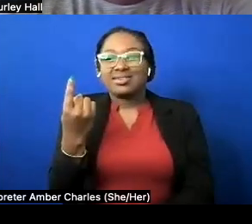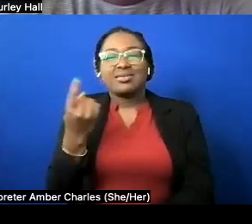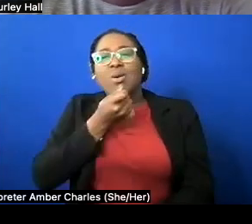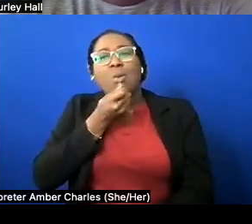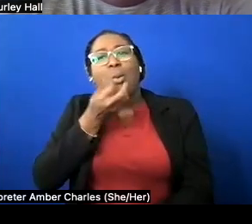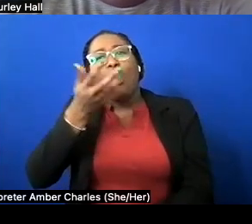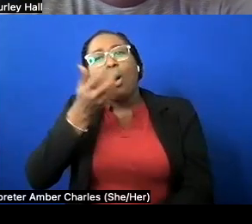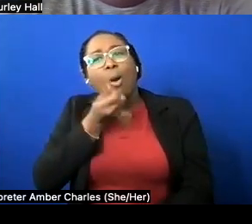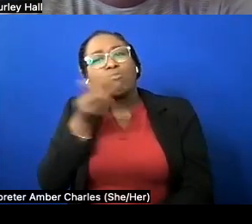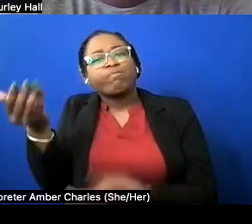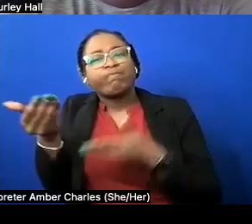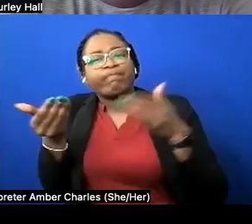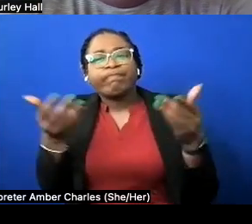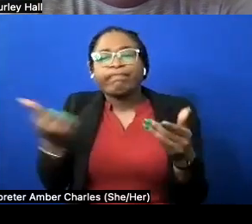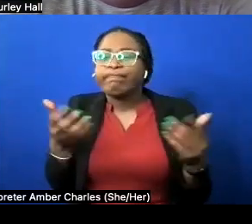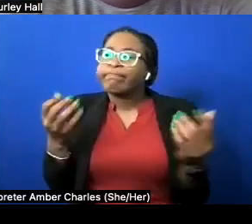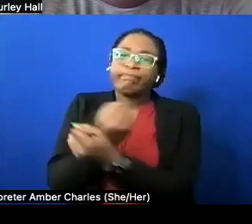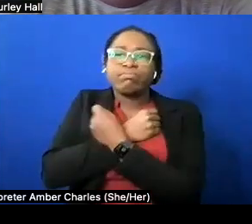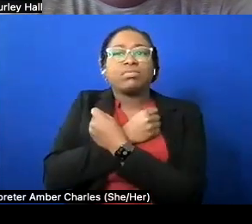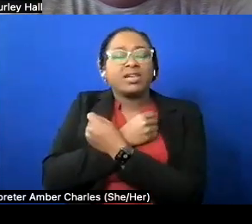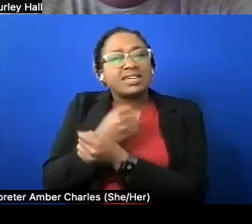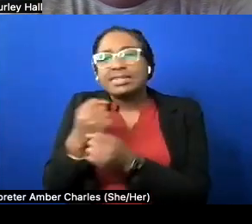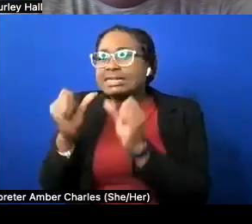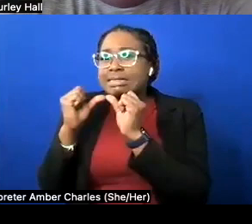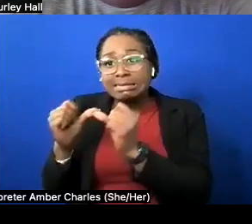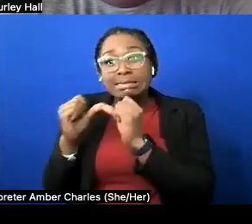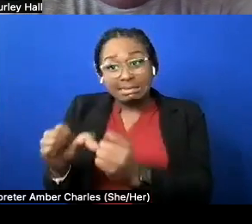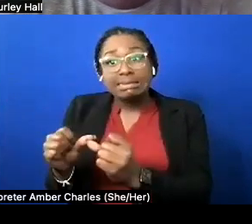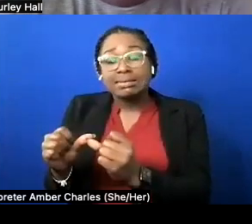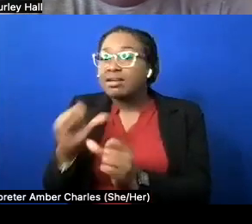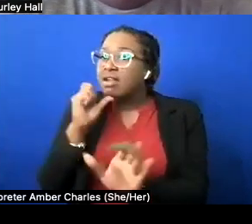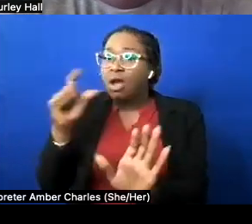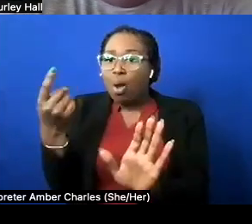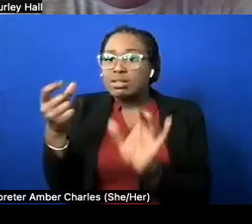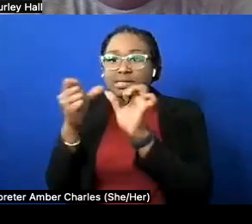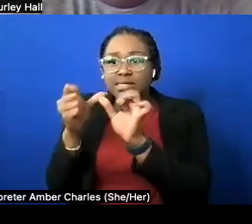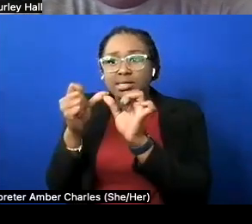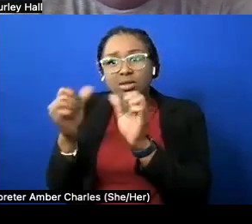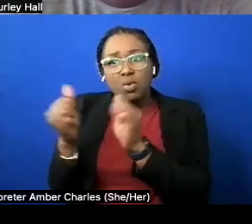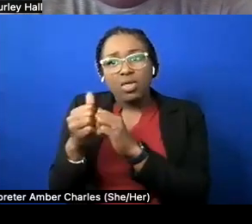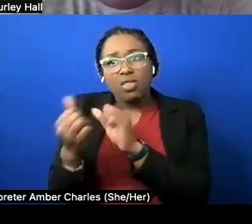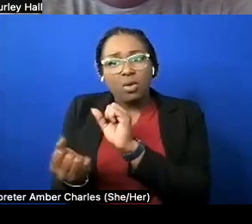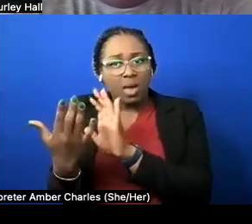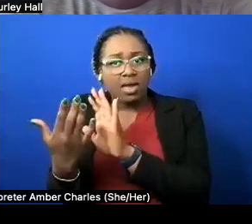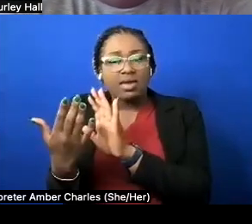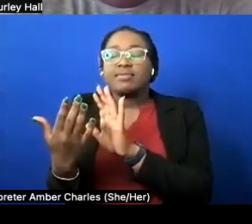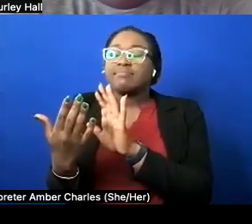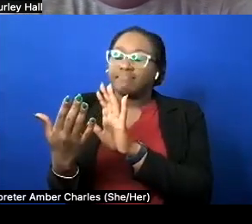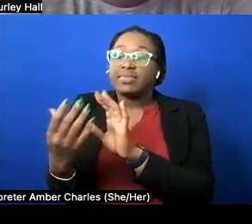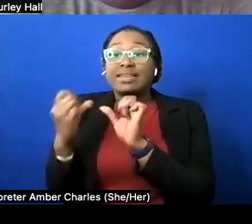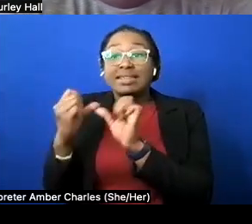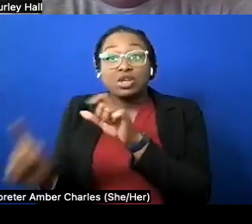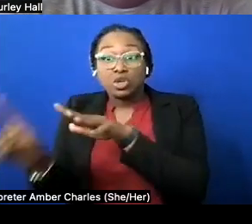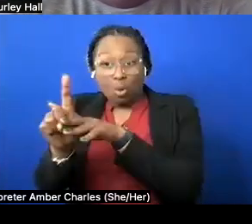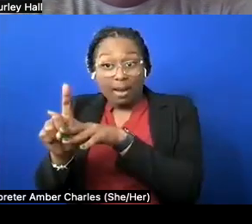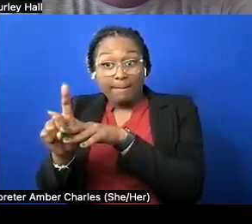and welcoming and consistent. Not just consistent in the way. Consistent in showing up and in the